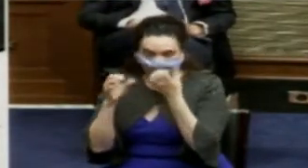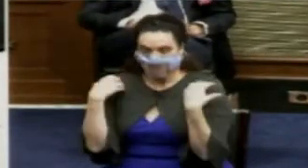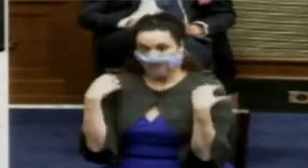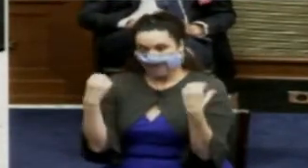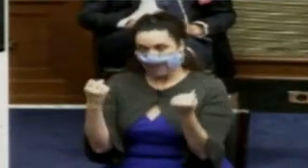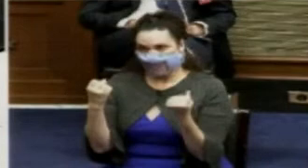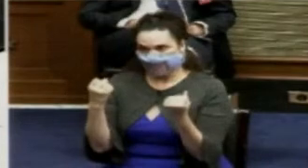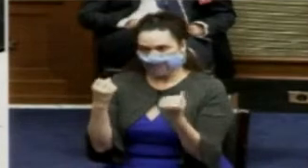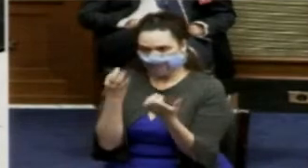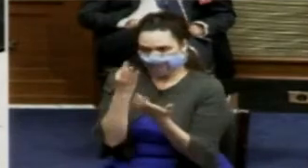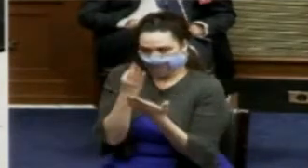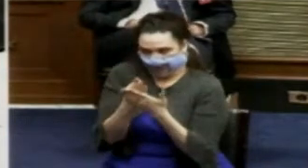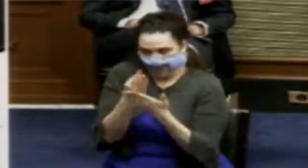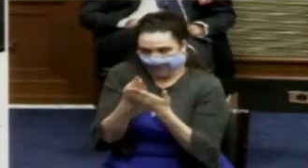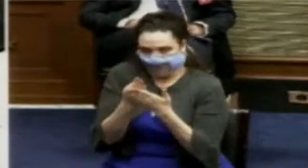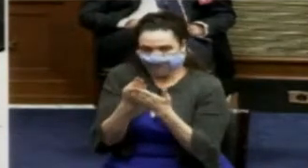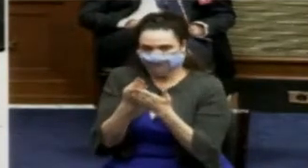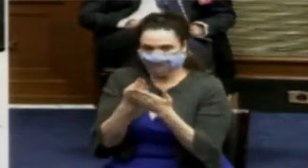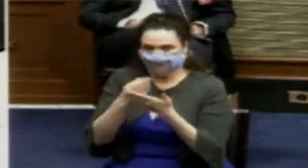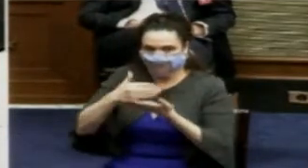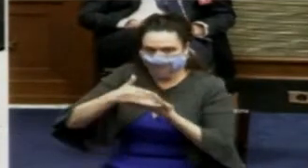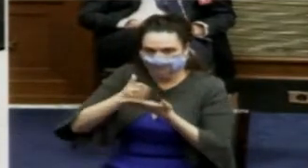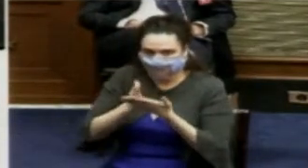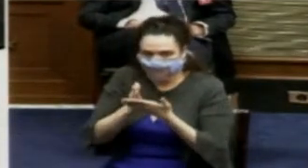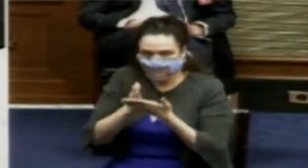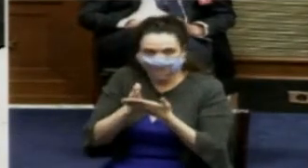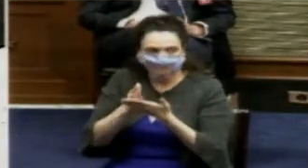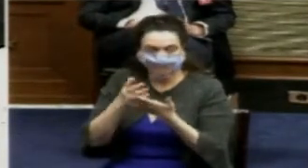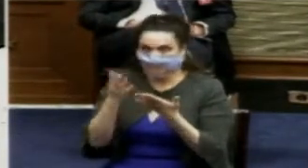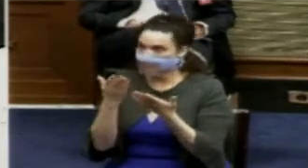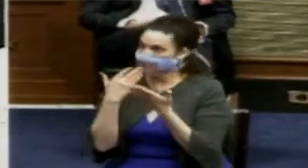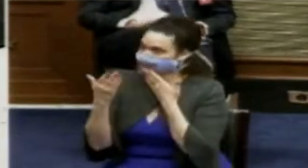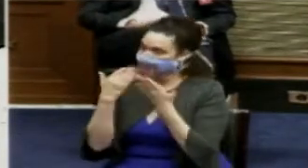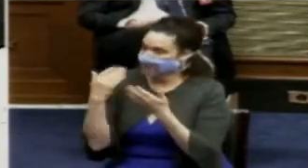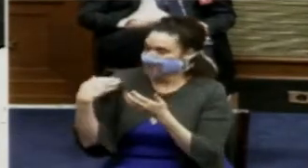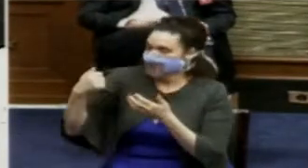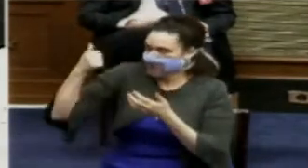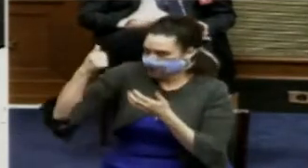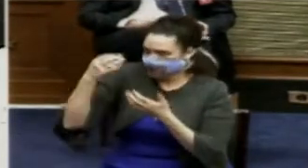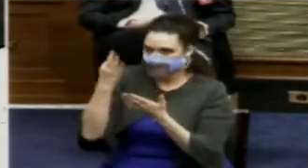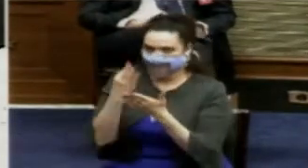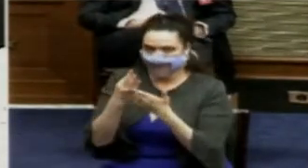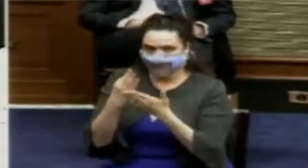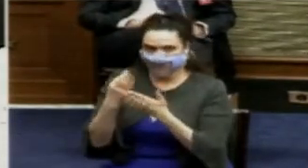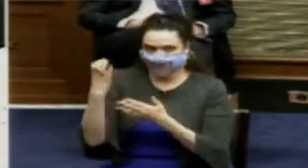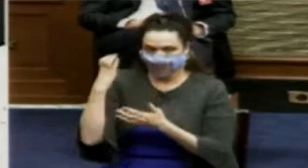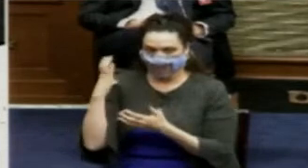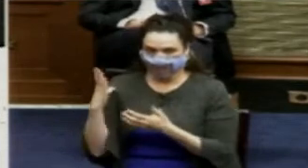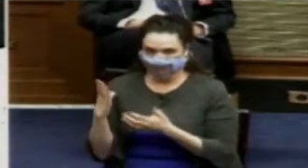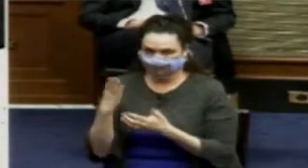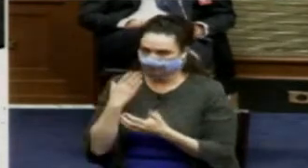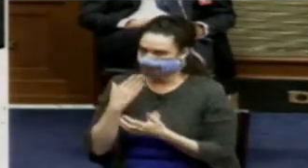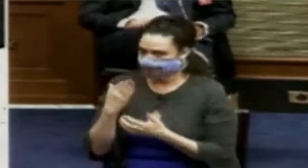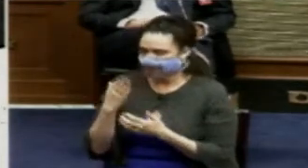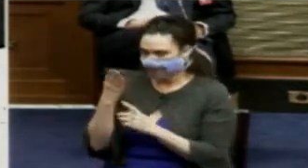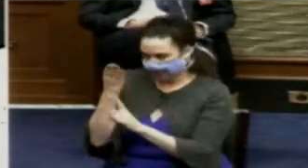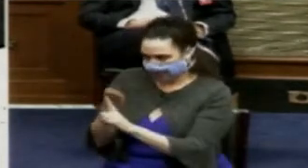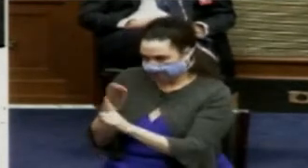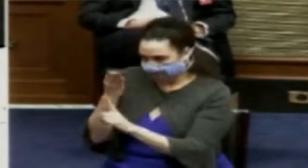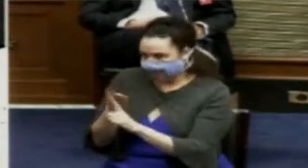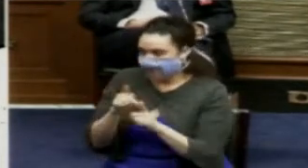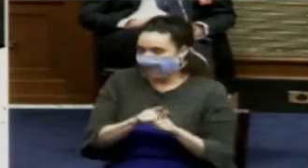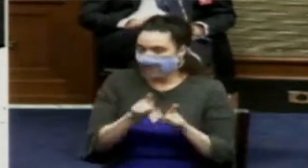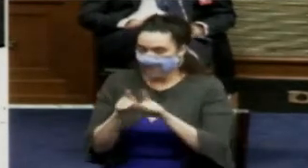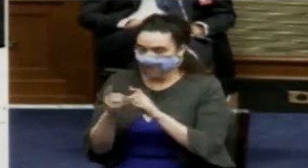and we want to thank our Office of the Chief Financial Officer. I also want to recognize the work of